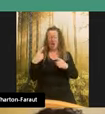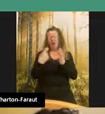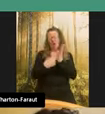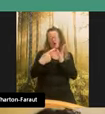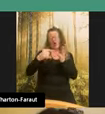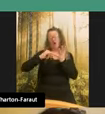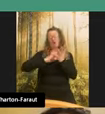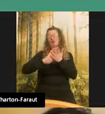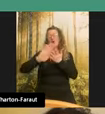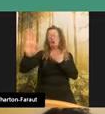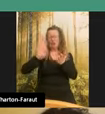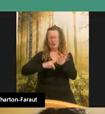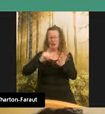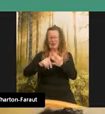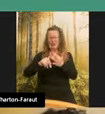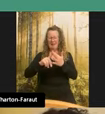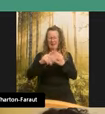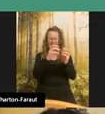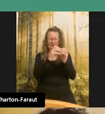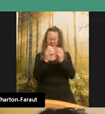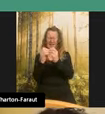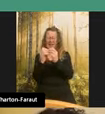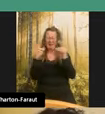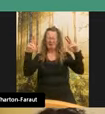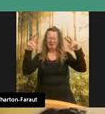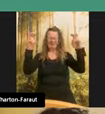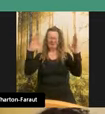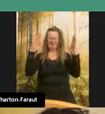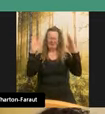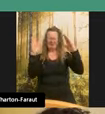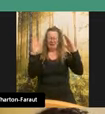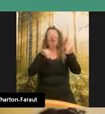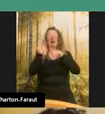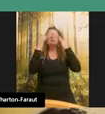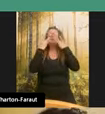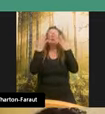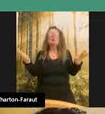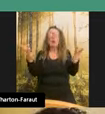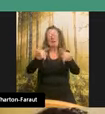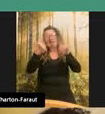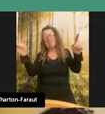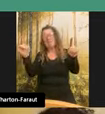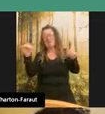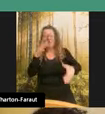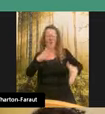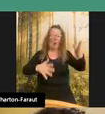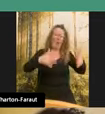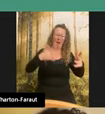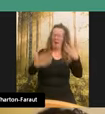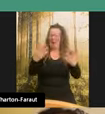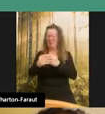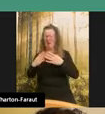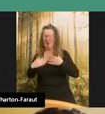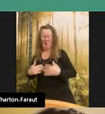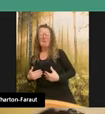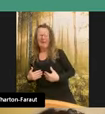digital spaces that is used to try to distinguish humans from robots. And in this way, the digital space is really interesting because